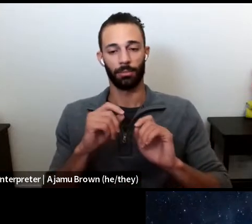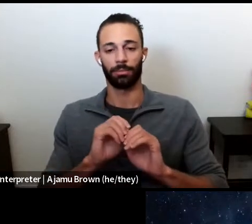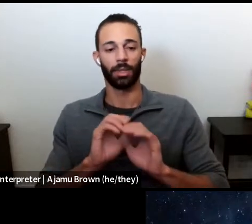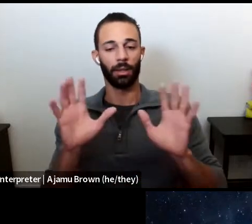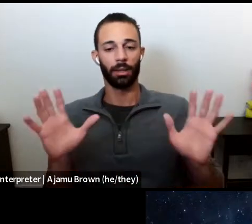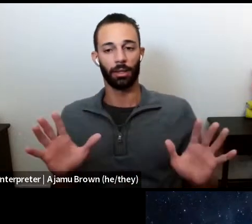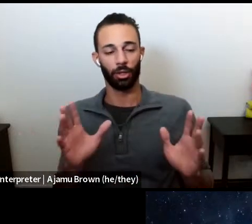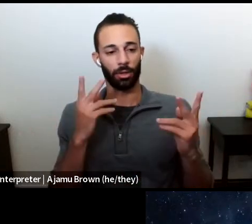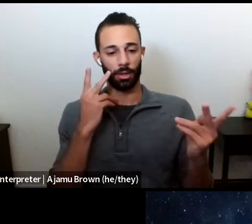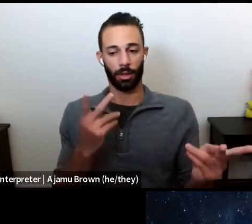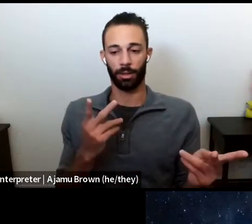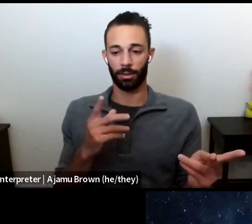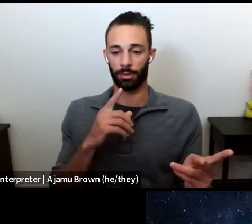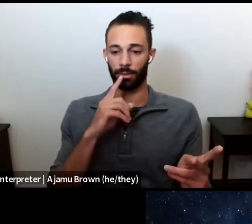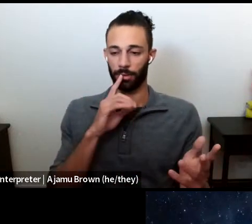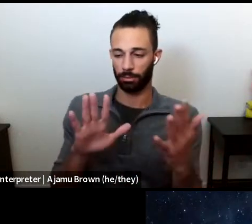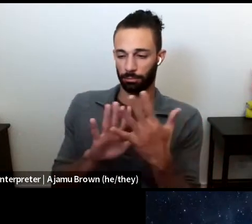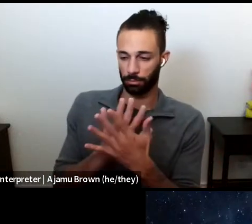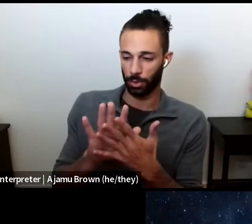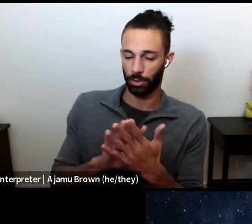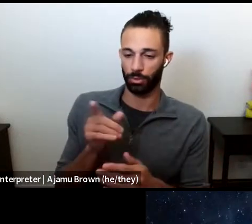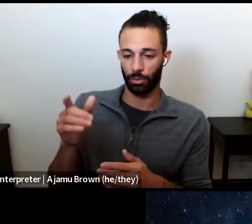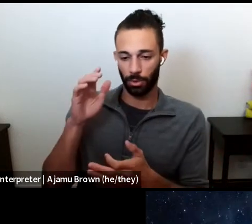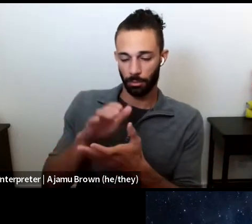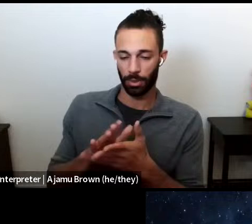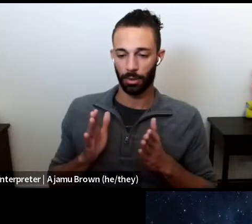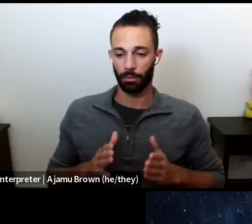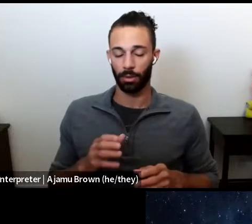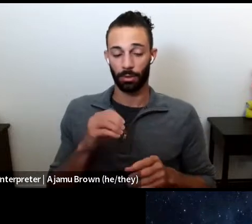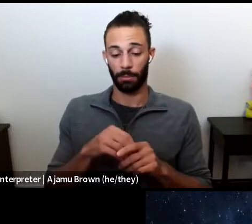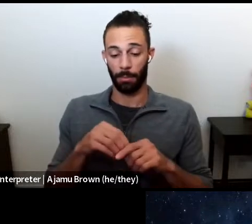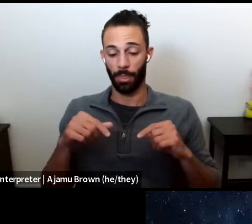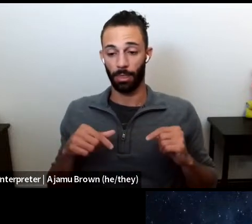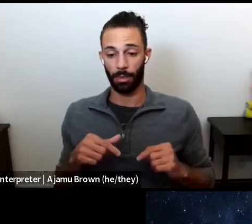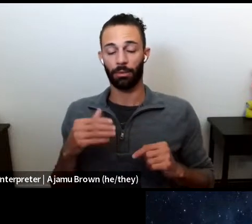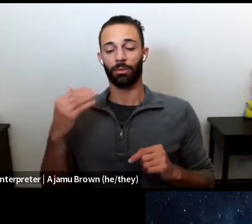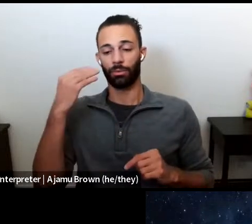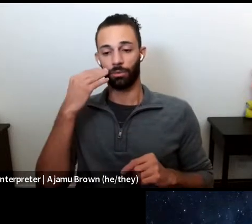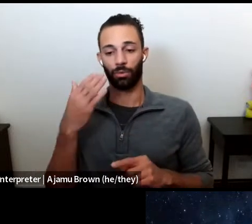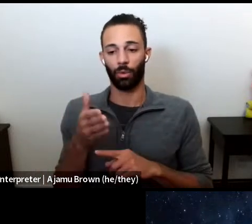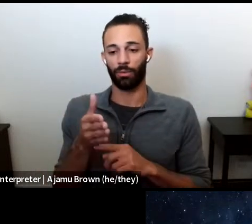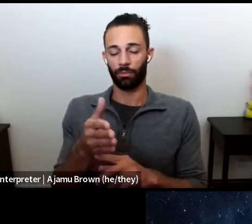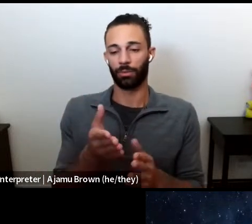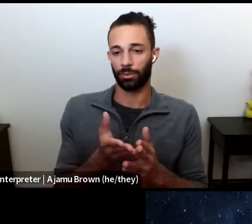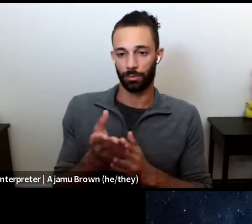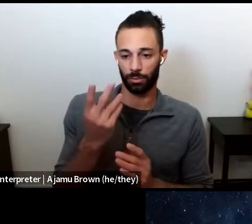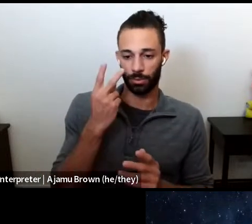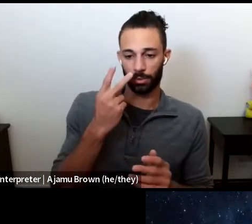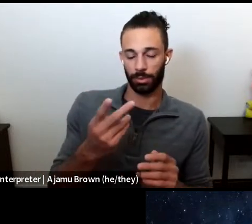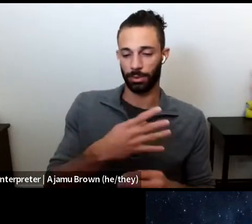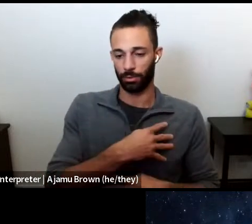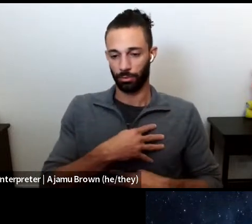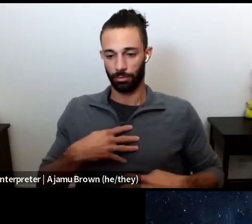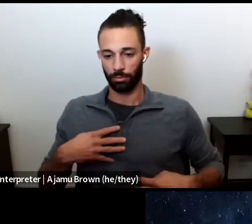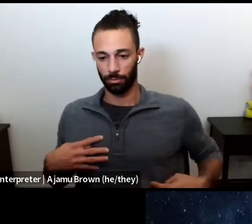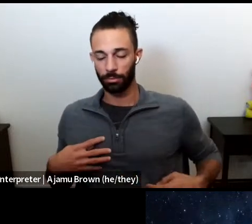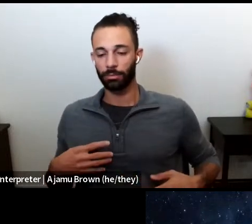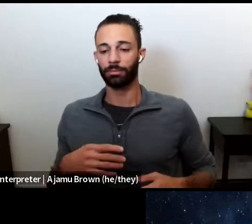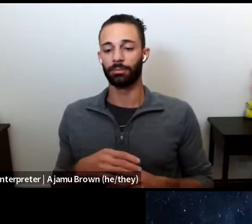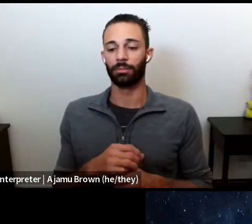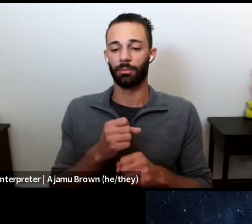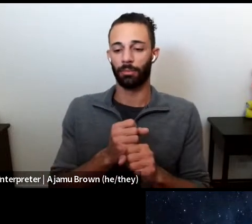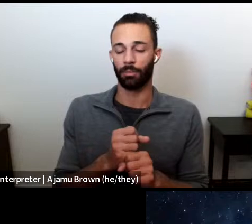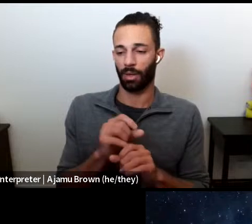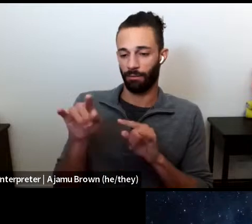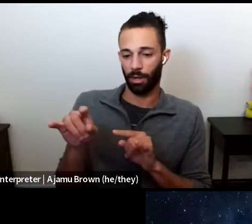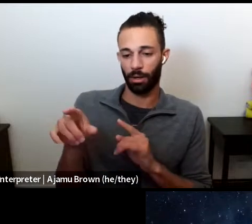to the believer. And in this you'll know a fish by her stripes. We making fun of sissies, spelled with